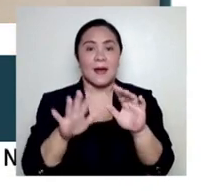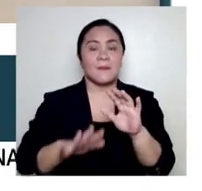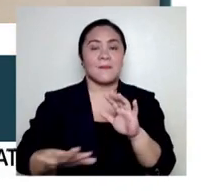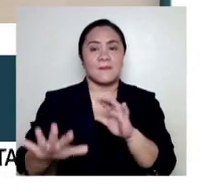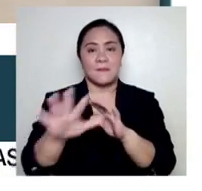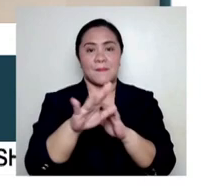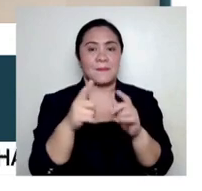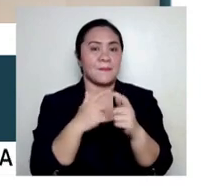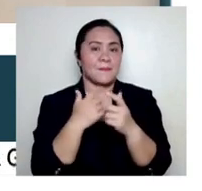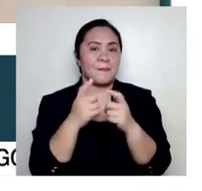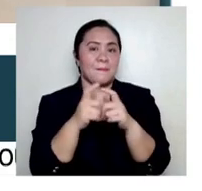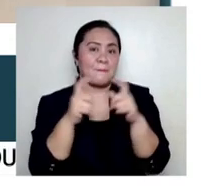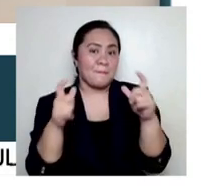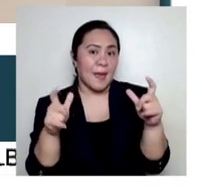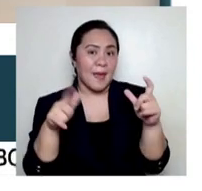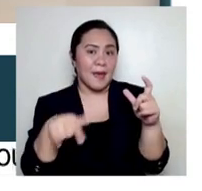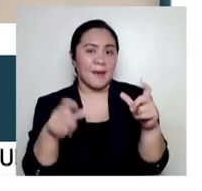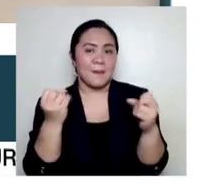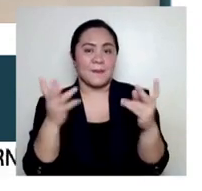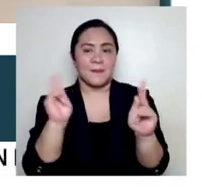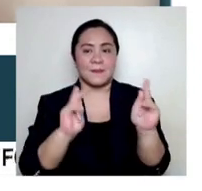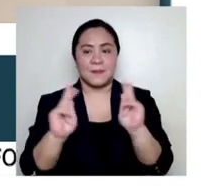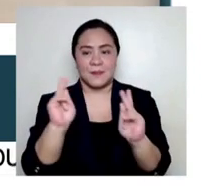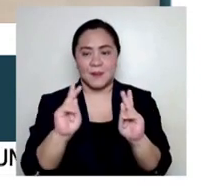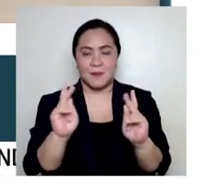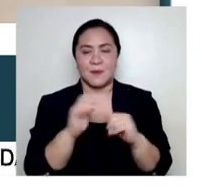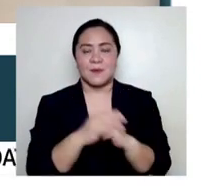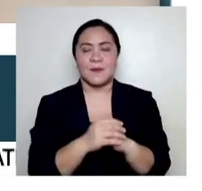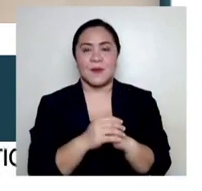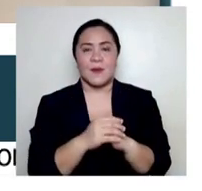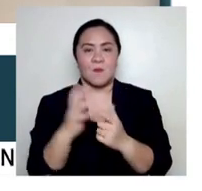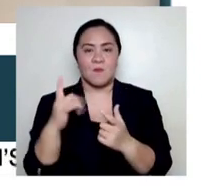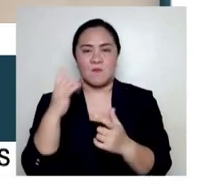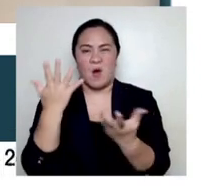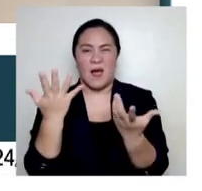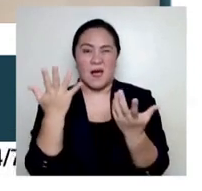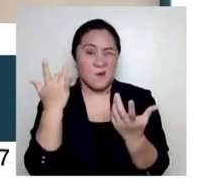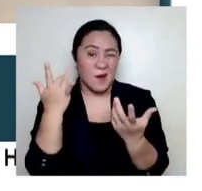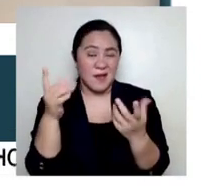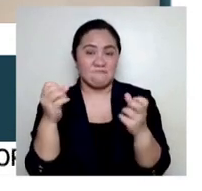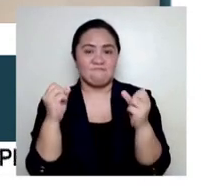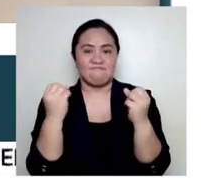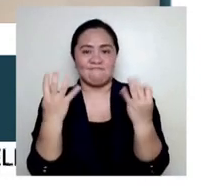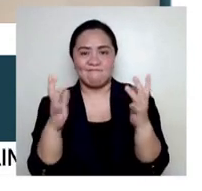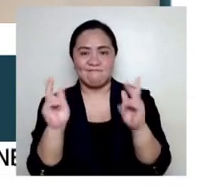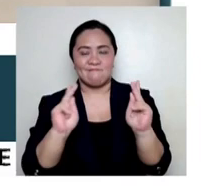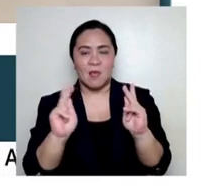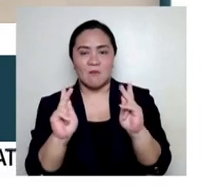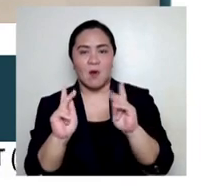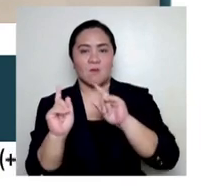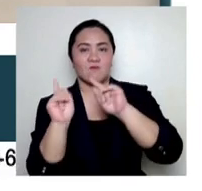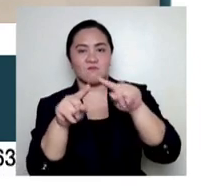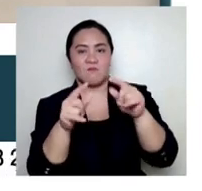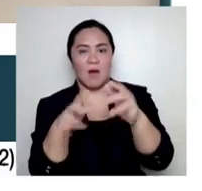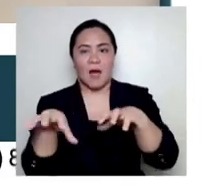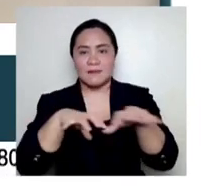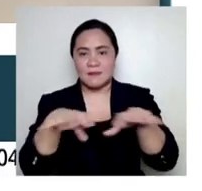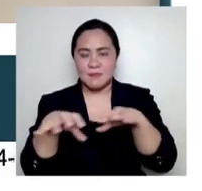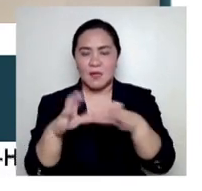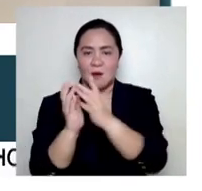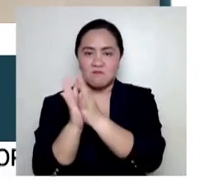populated. I mean, these are, you know, have a lot more of people gatherings and a lot more of activities going on. So that's